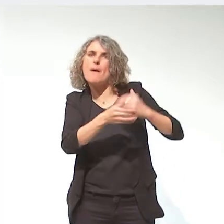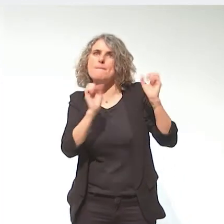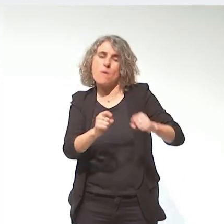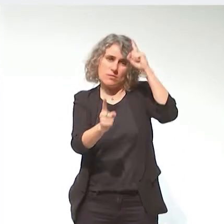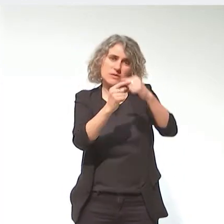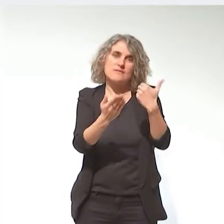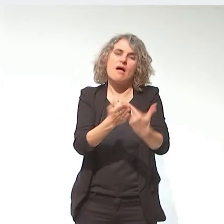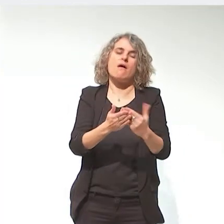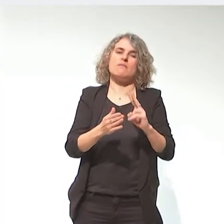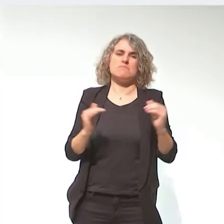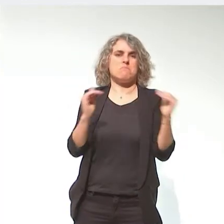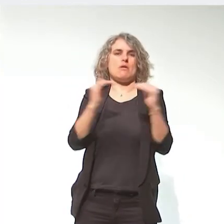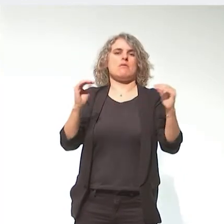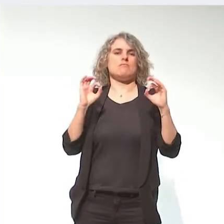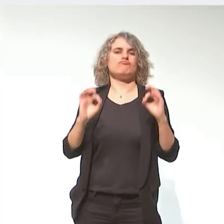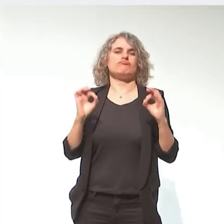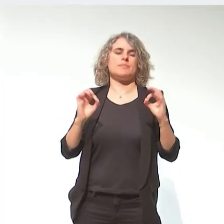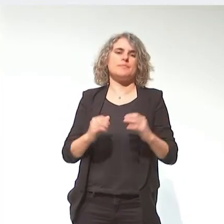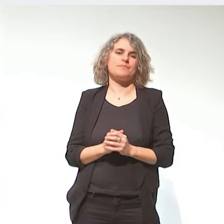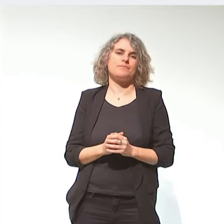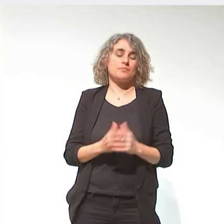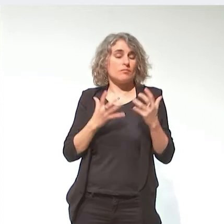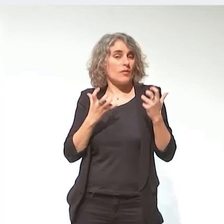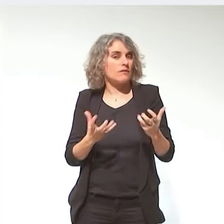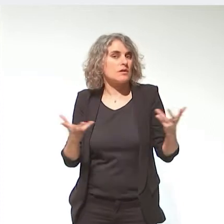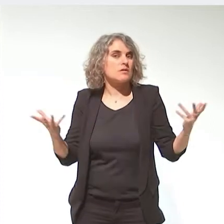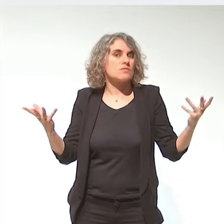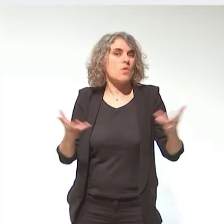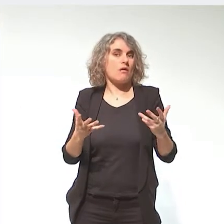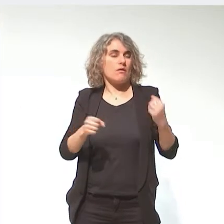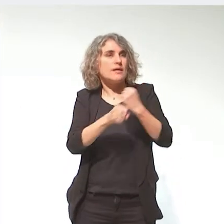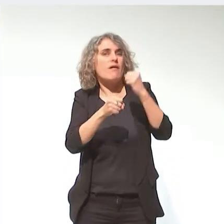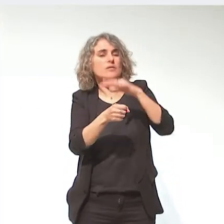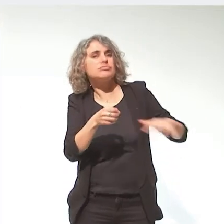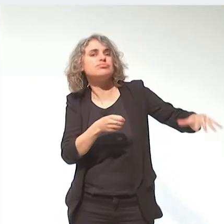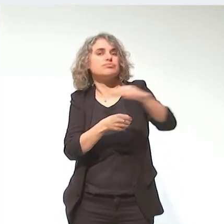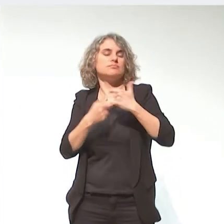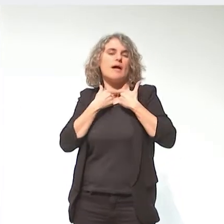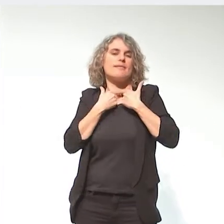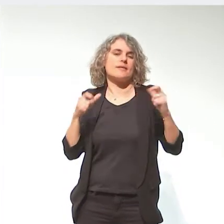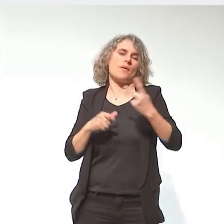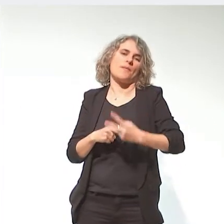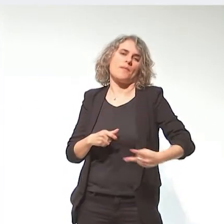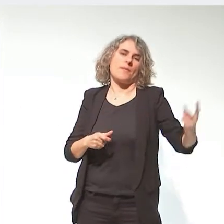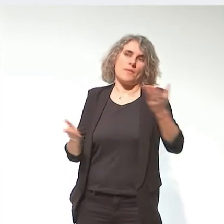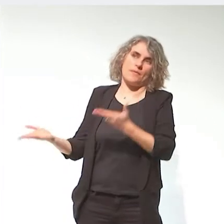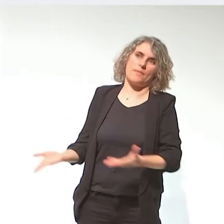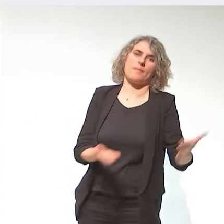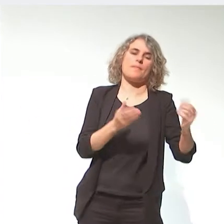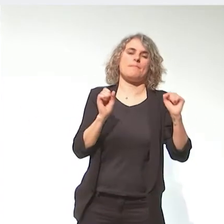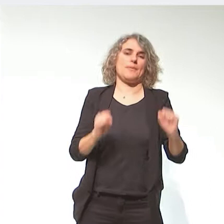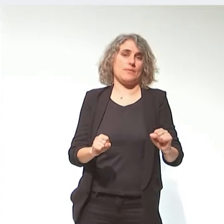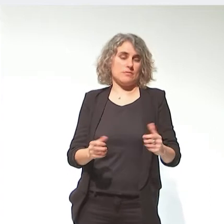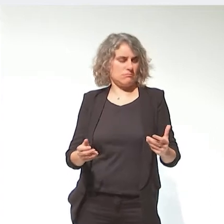market outcomes of persons with disabilities as outlined in the strategy. We will present it under